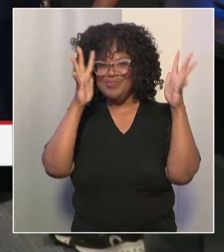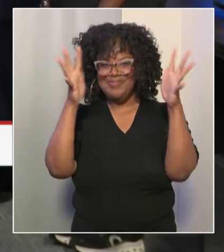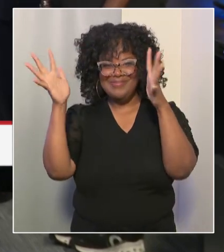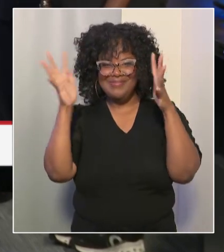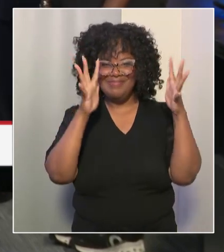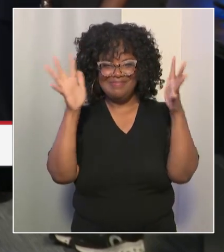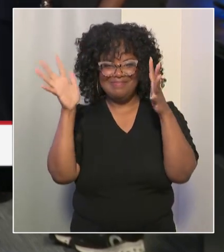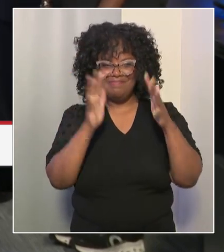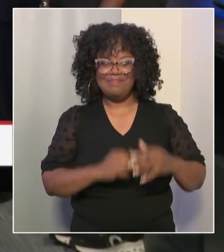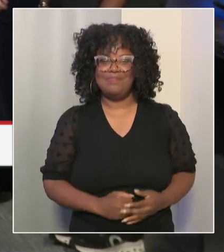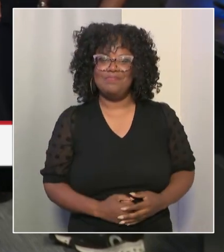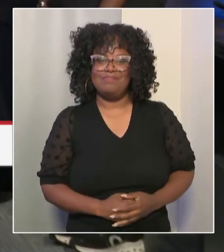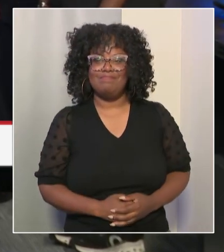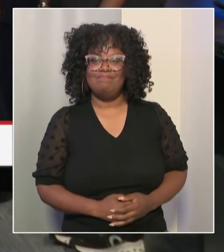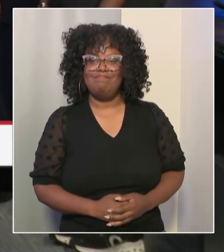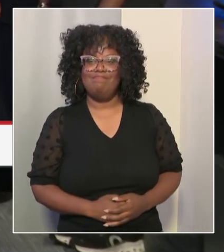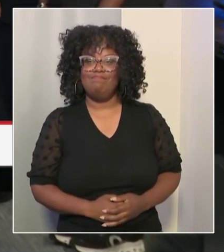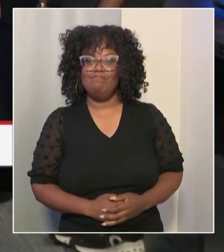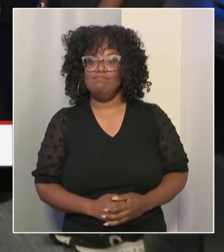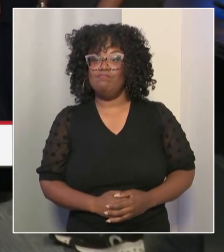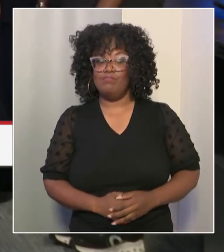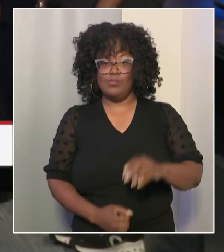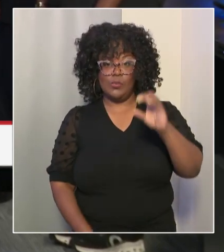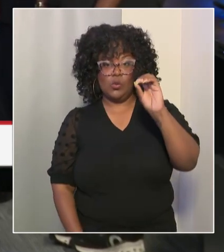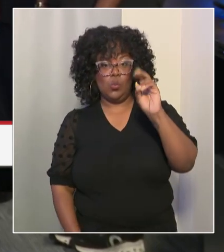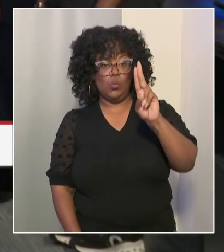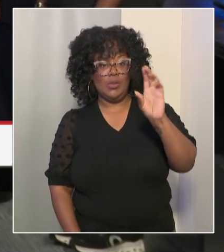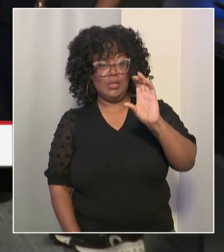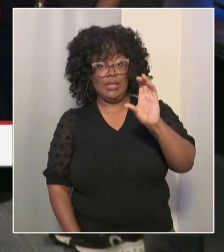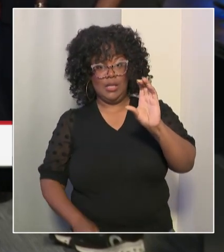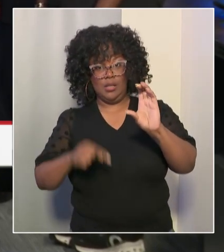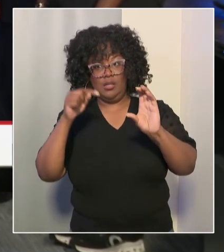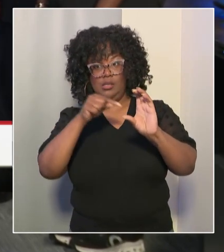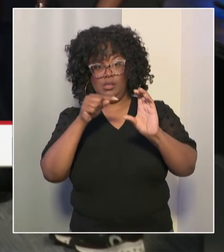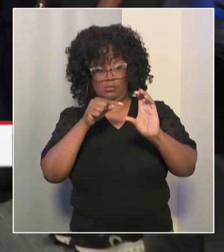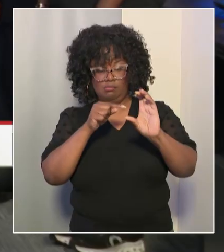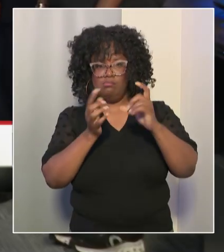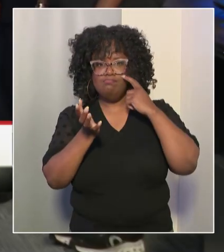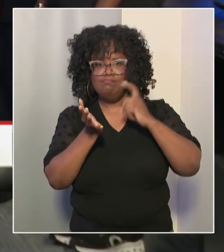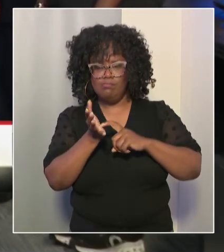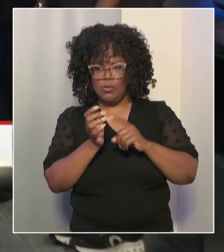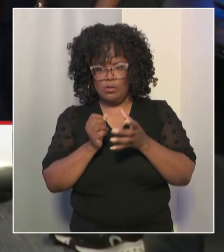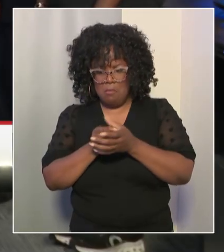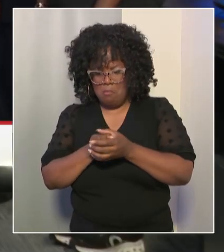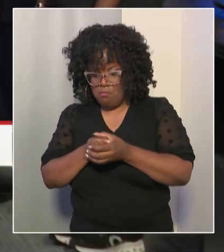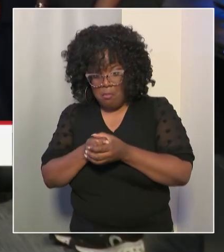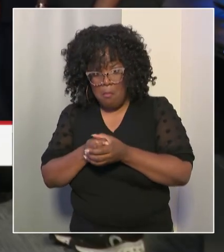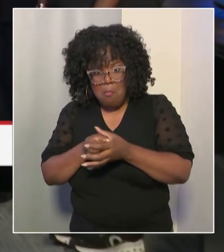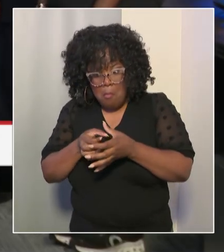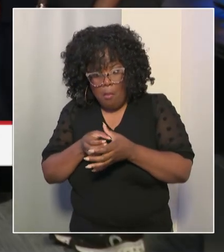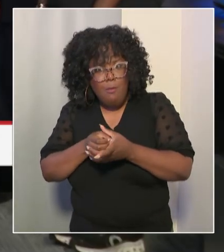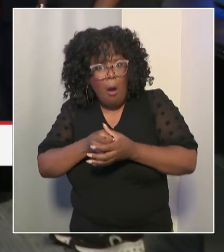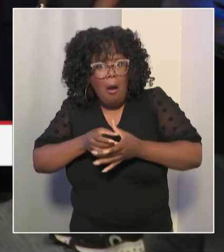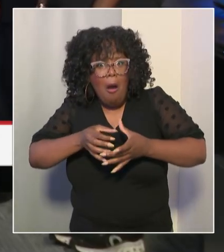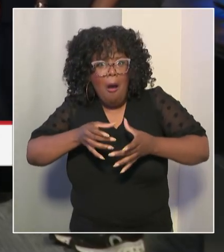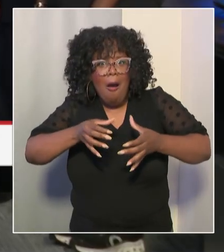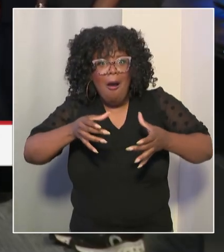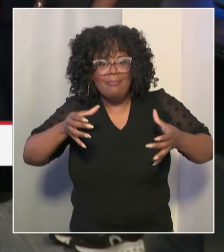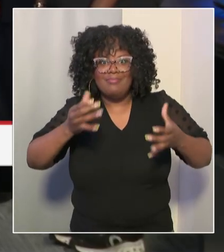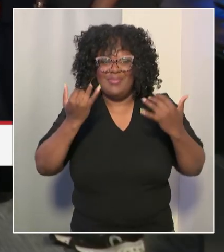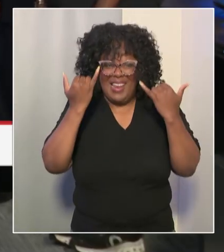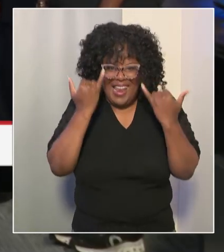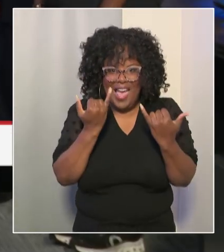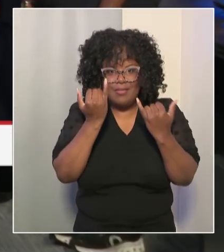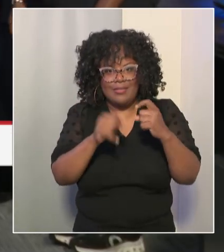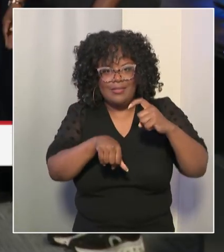OUC is indeed growing, and this ribbon cutting is just the beginning. Let's make it official. Mayor, Deputy Mayor, Devin, if you'll